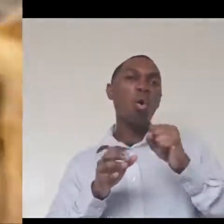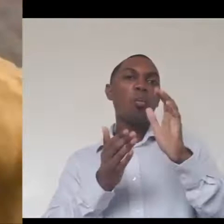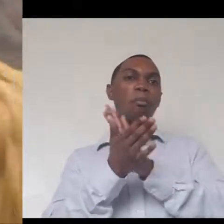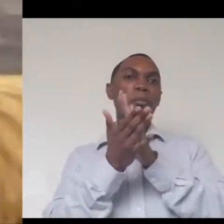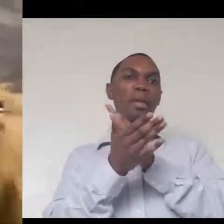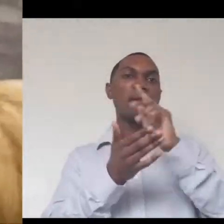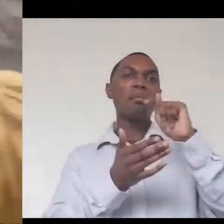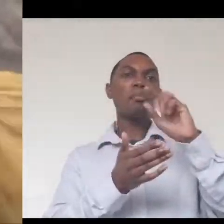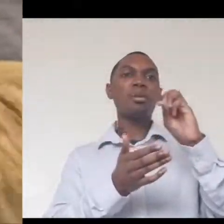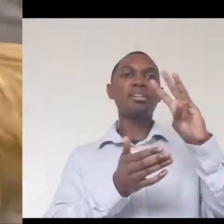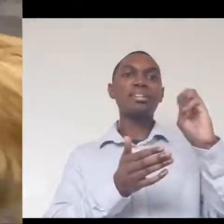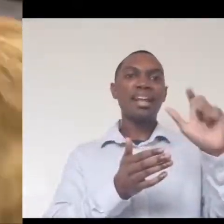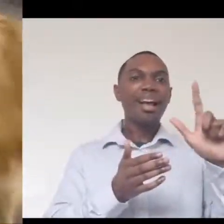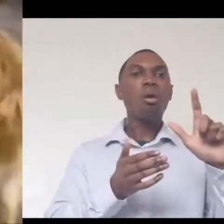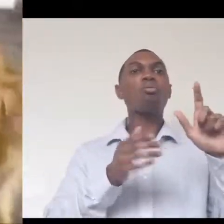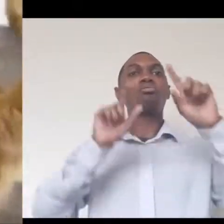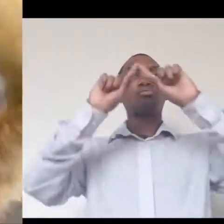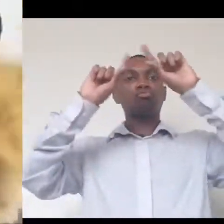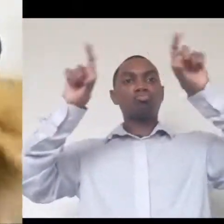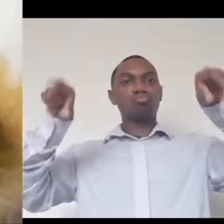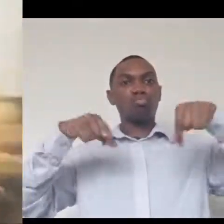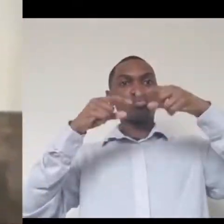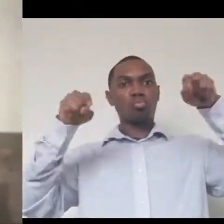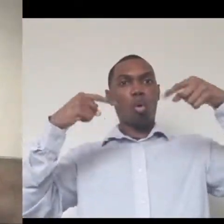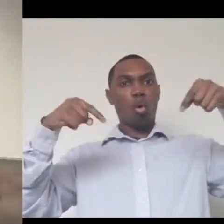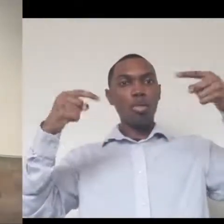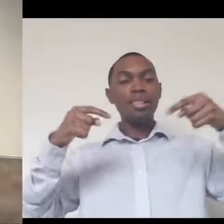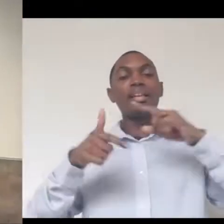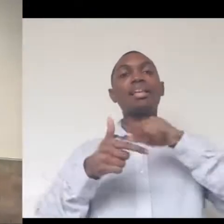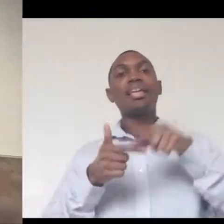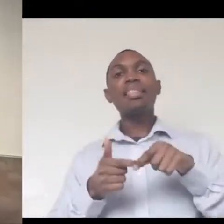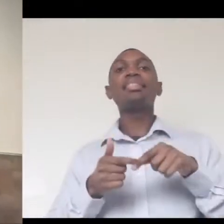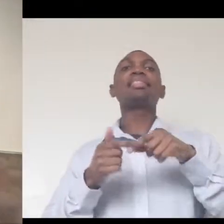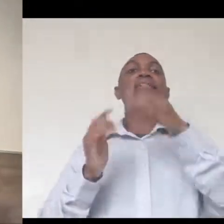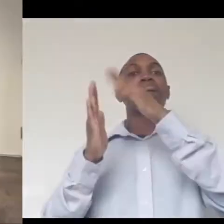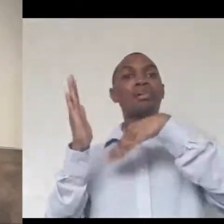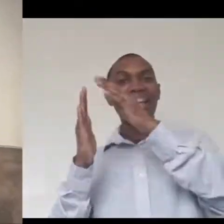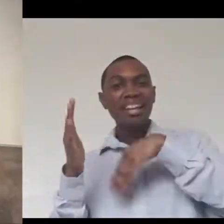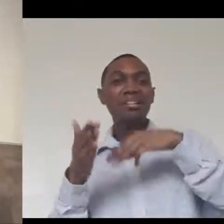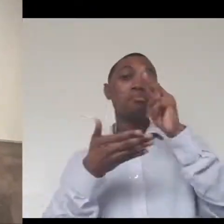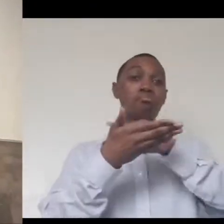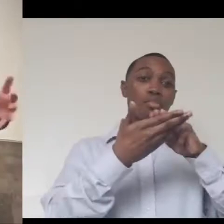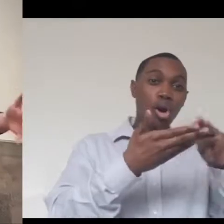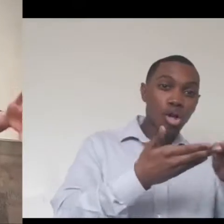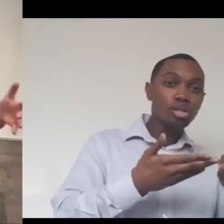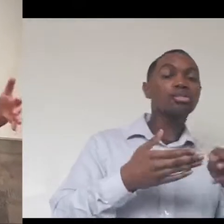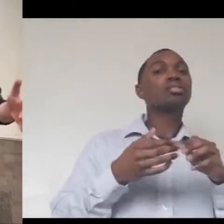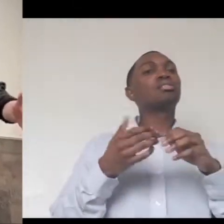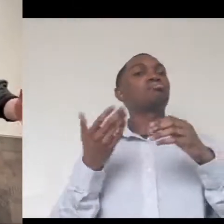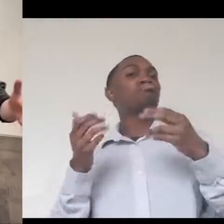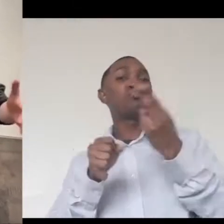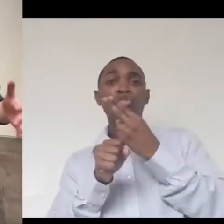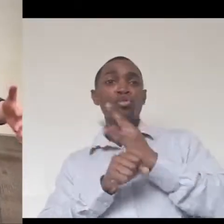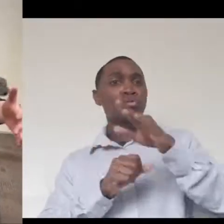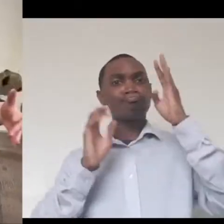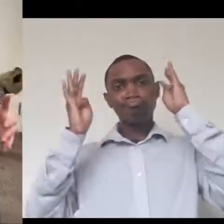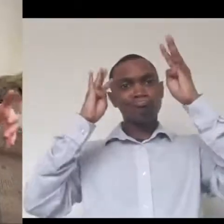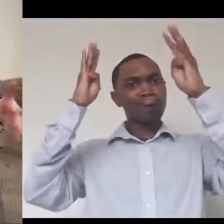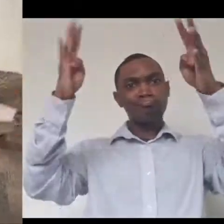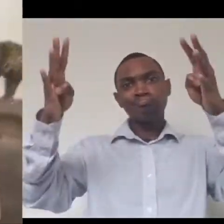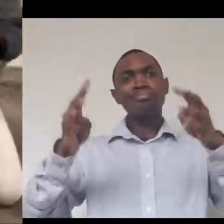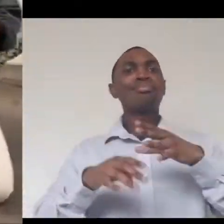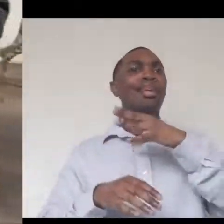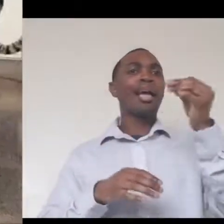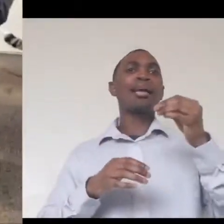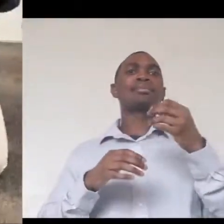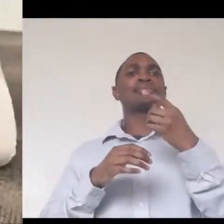in a fashion it in a way that it looks like Kris or Remus. Maybe get some paint, some markers. Use your creativity and see what you guys can make and